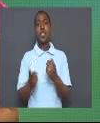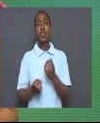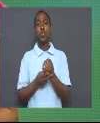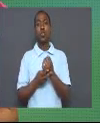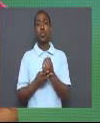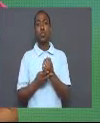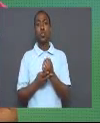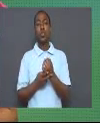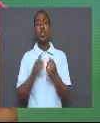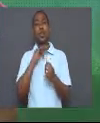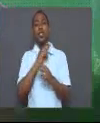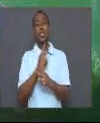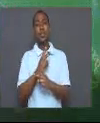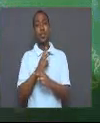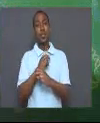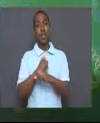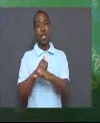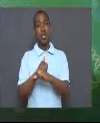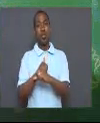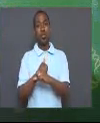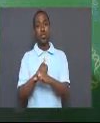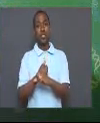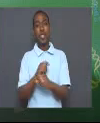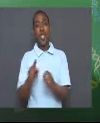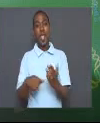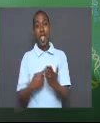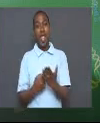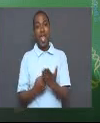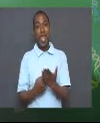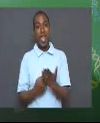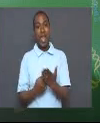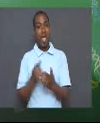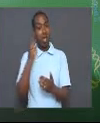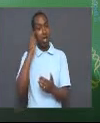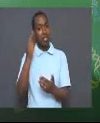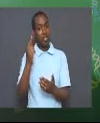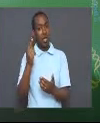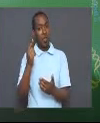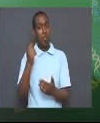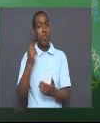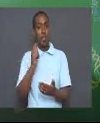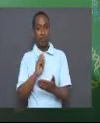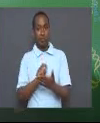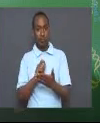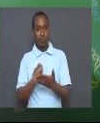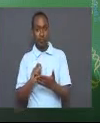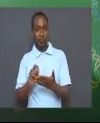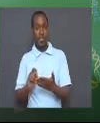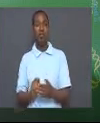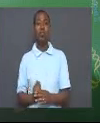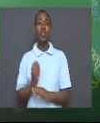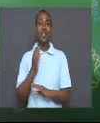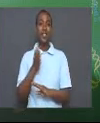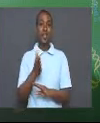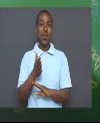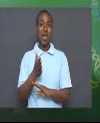avoid contamination? Make a list of all your ideas, and I will see you